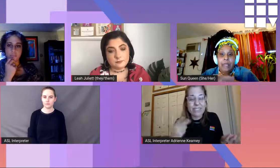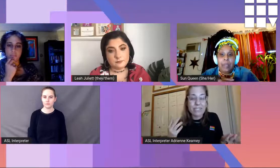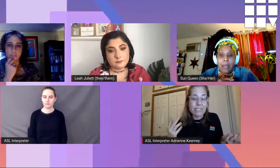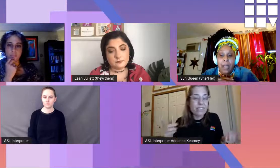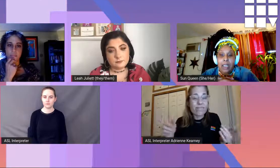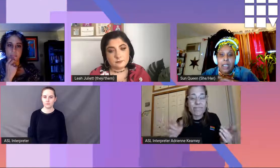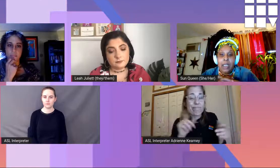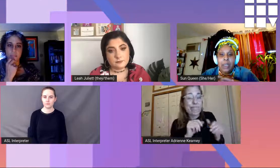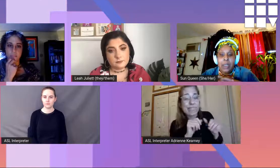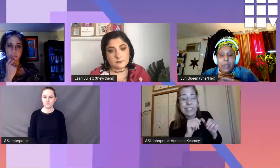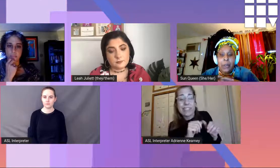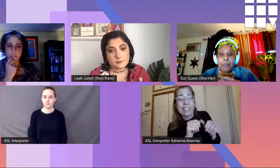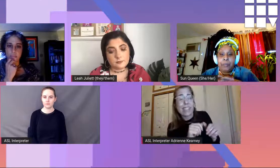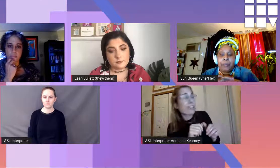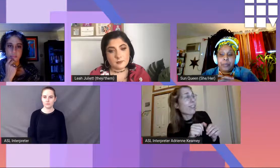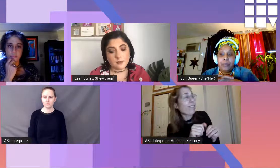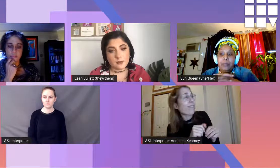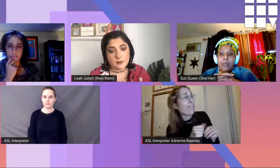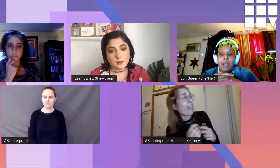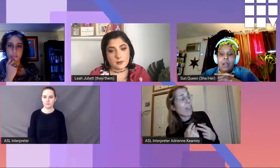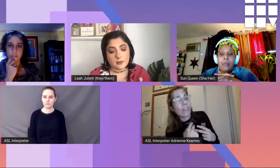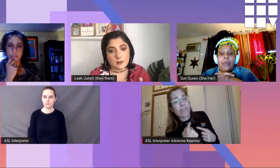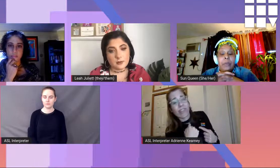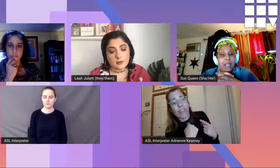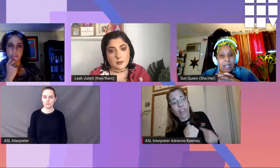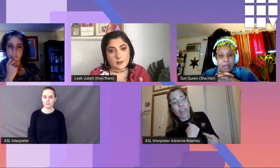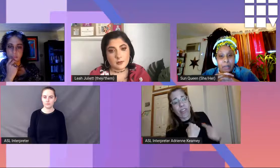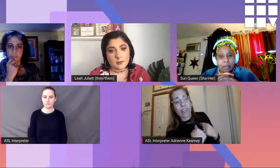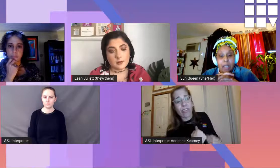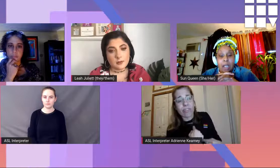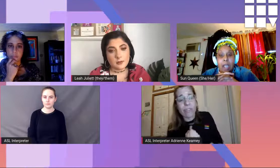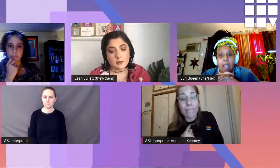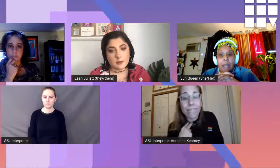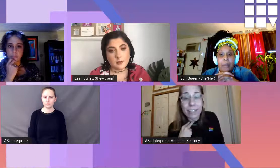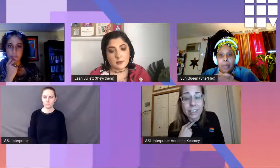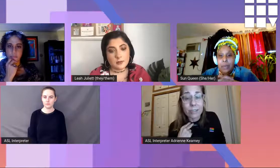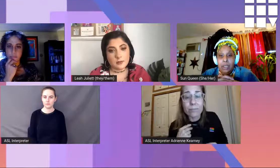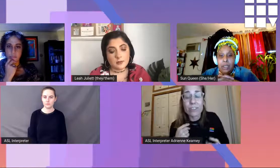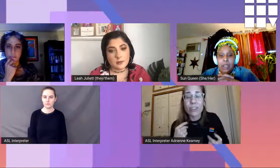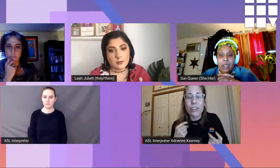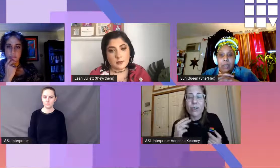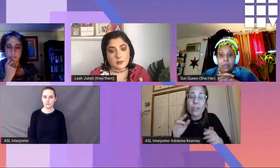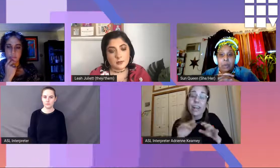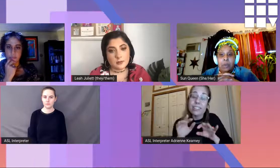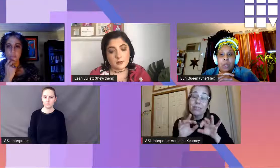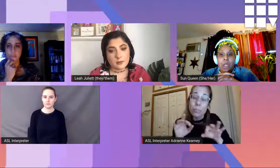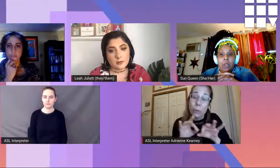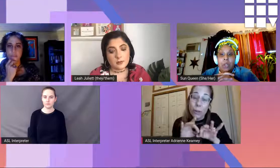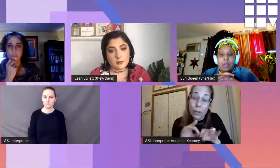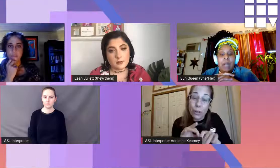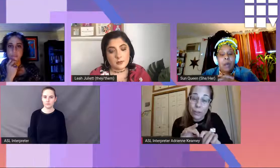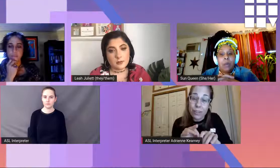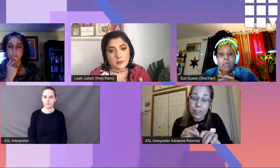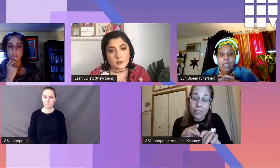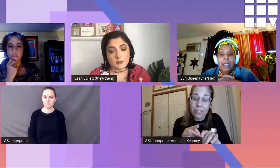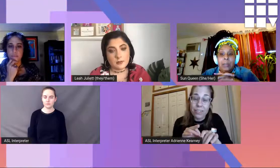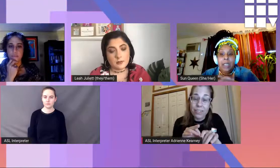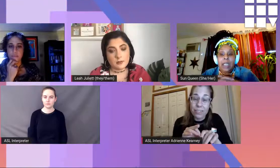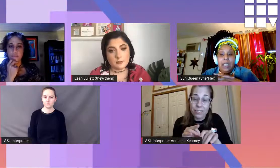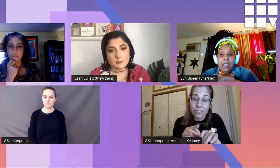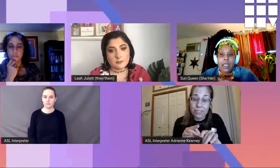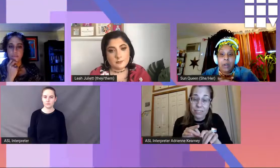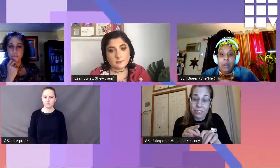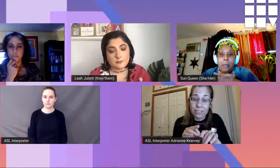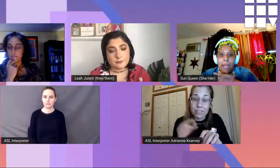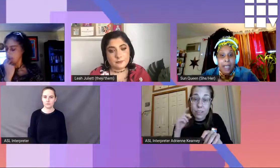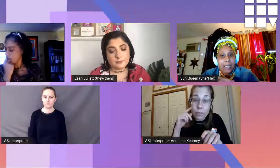be victimized. And so for me, that's very important to, not only speak